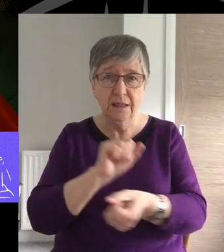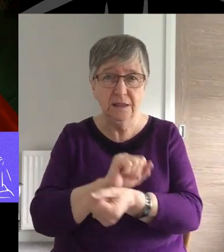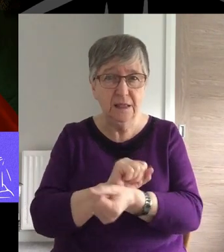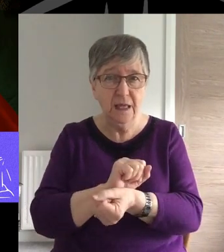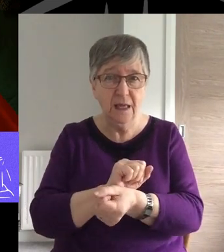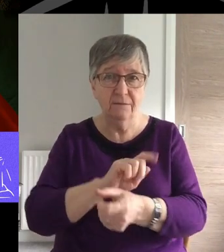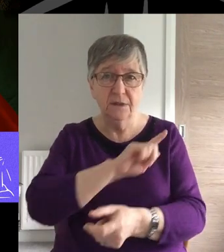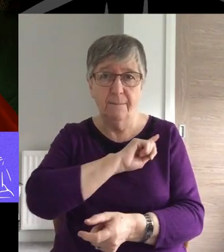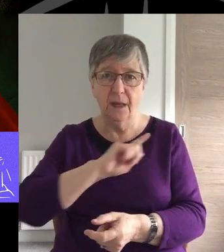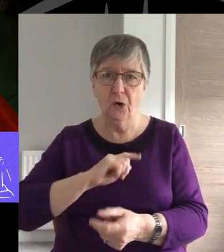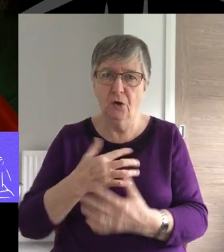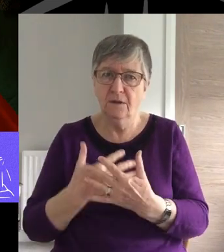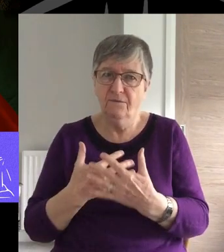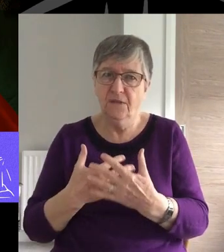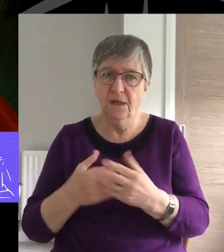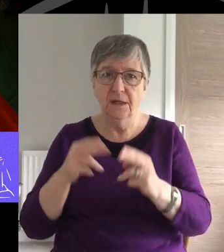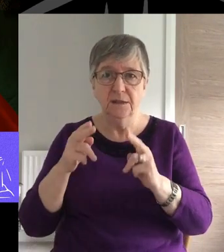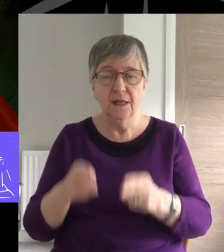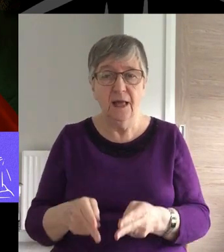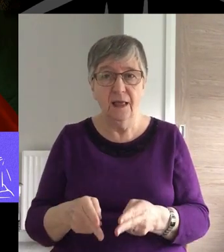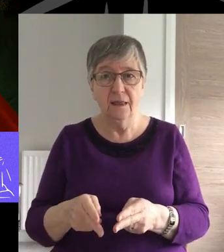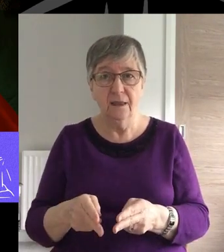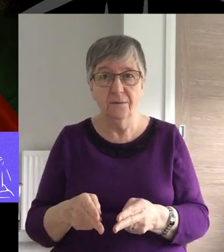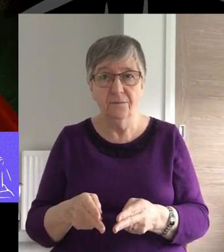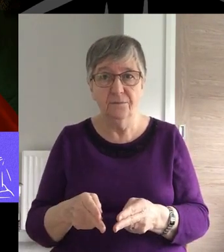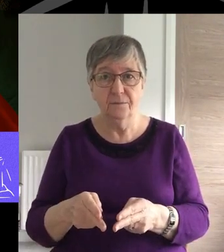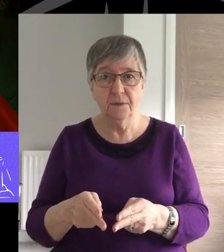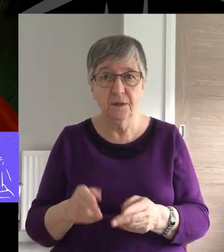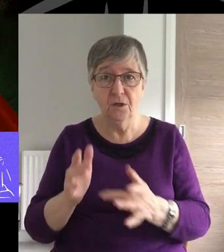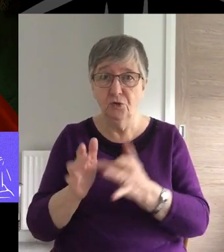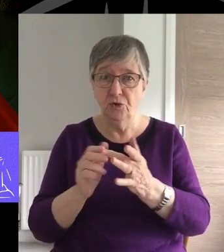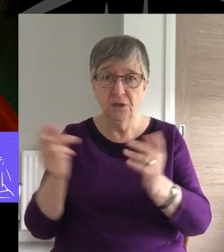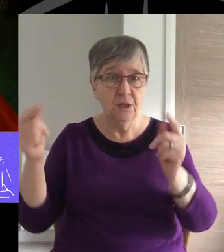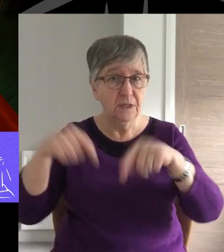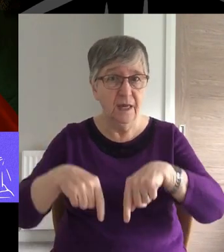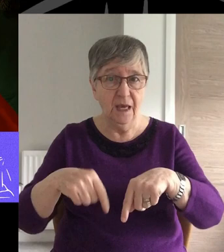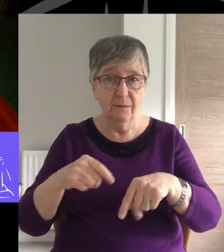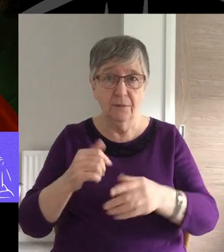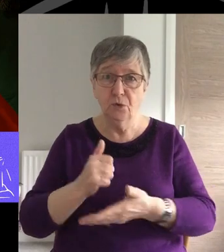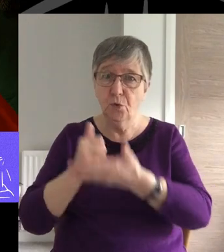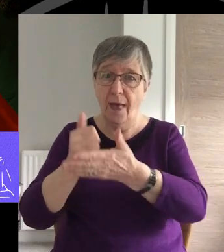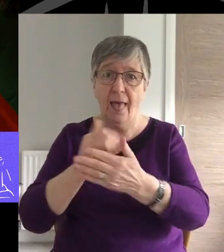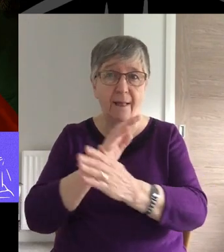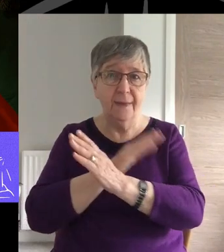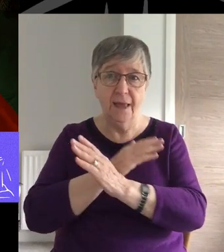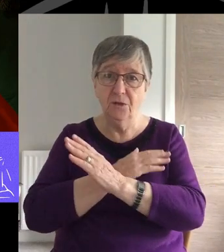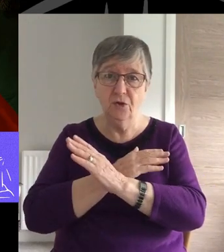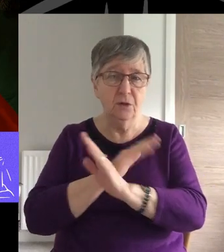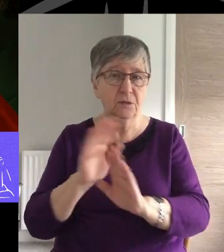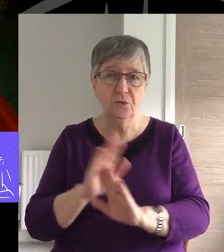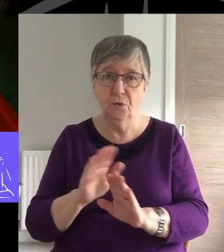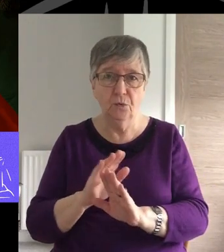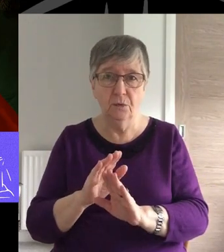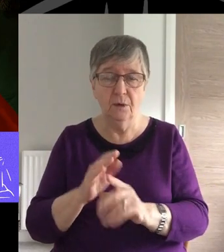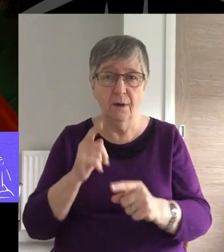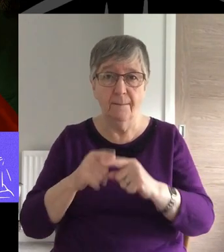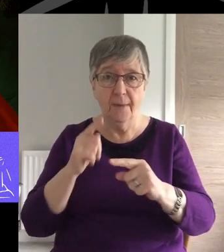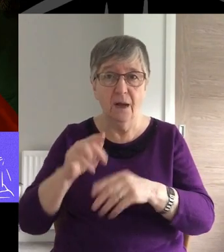their fear of death. For surely it is not angels he helps, but Abraham's